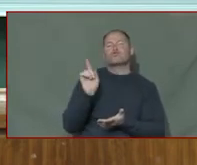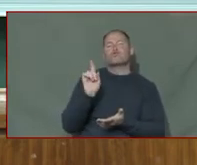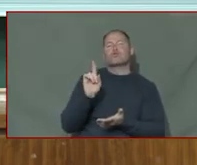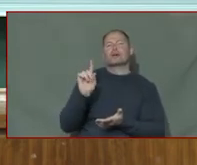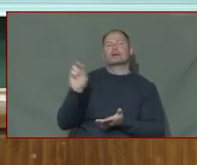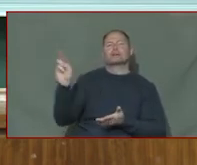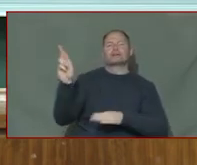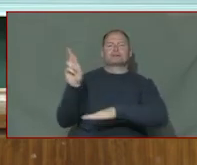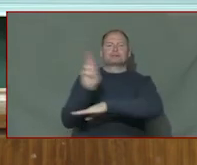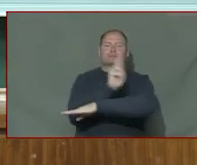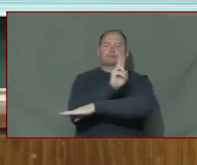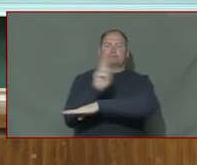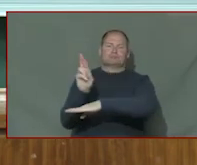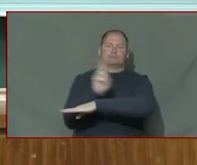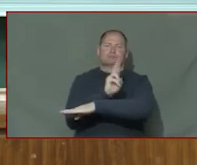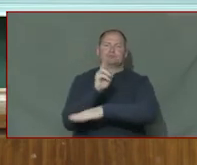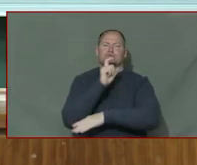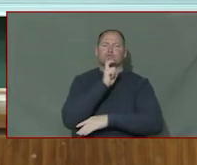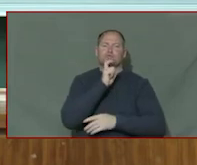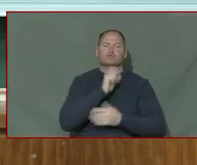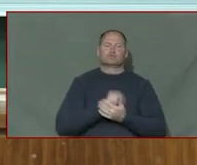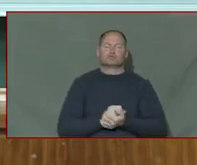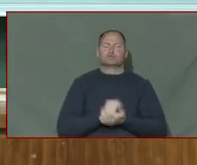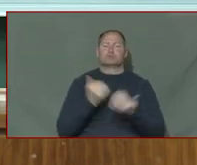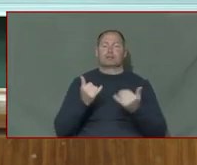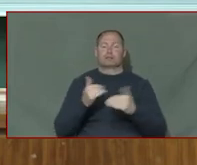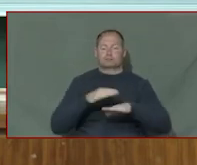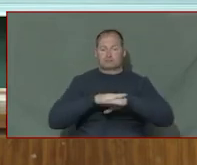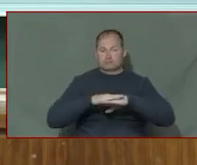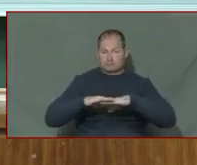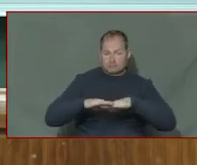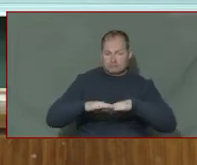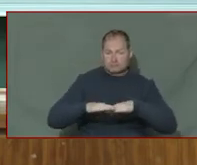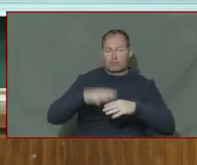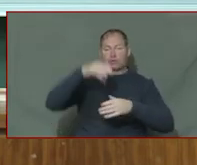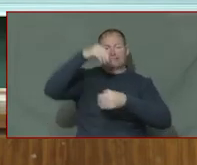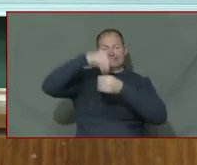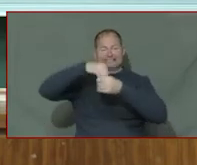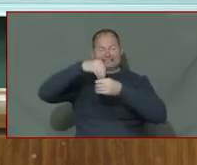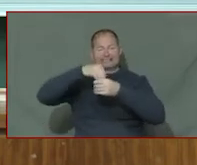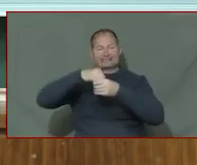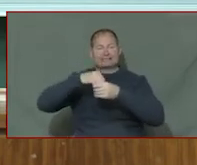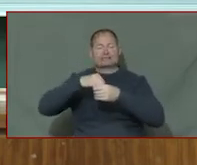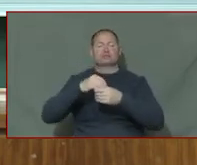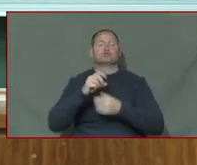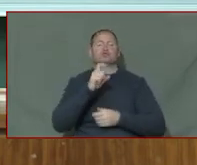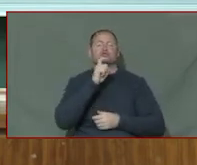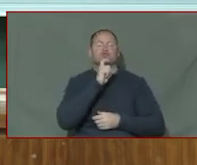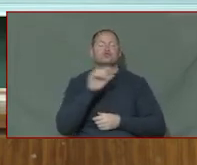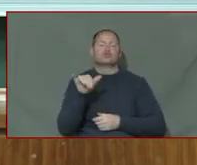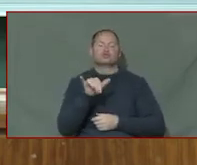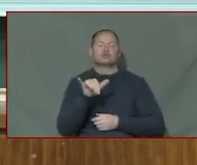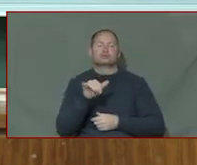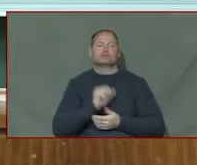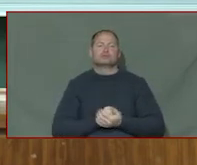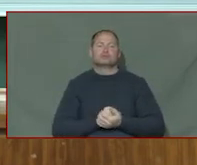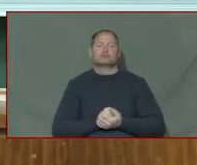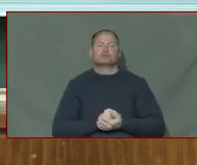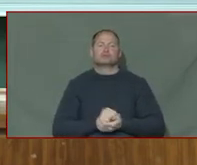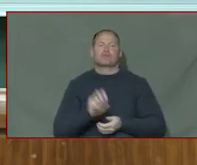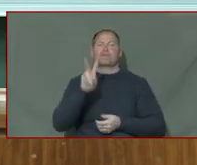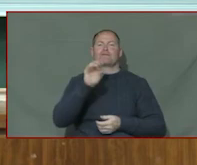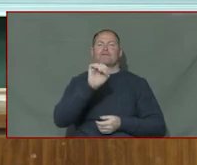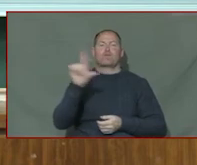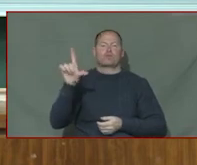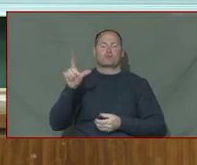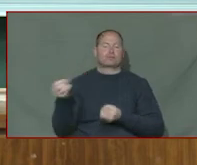people, what are they given? Do I use surface area or do I use volume? They give you the volume. So what formula